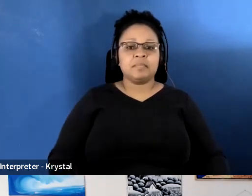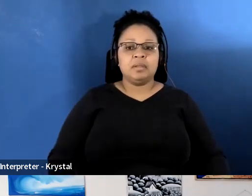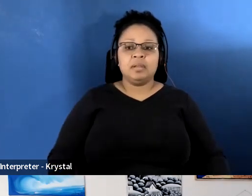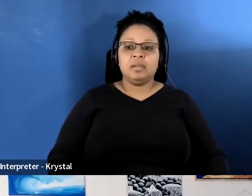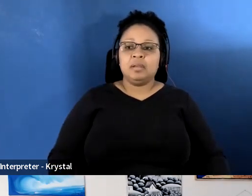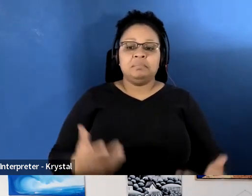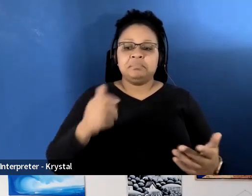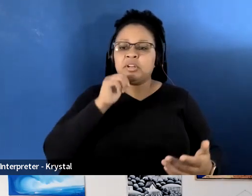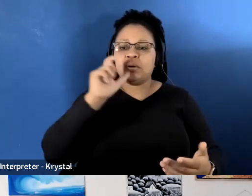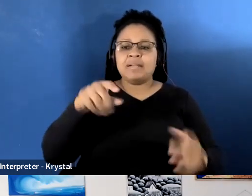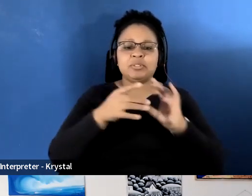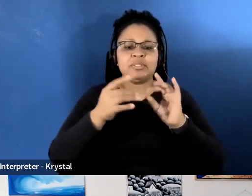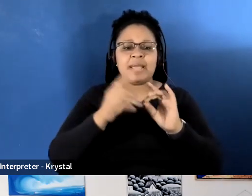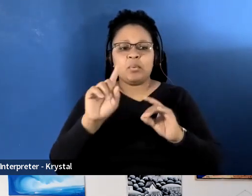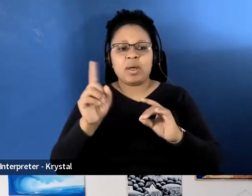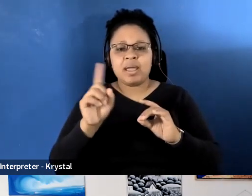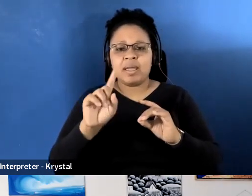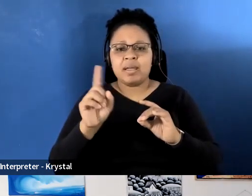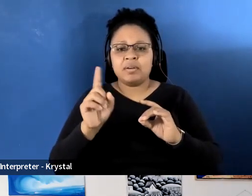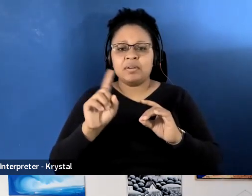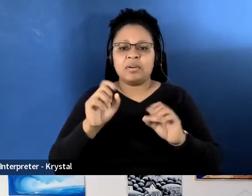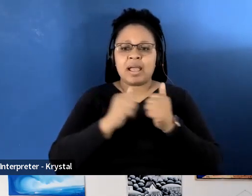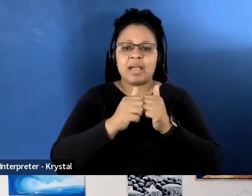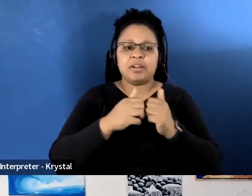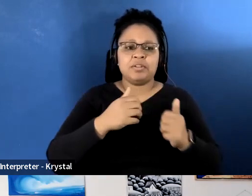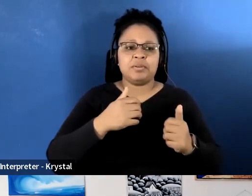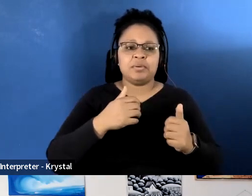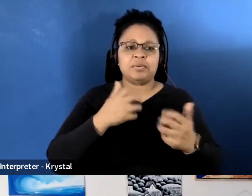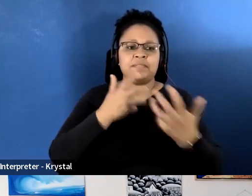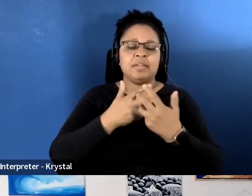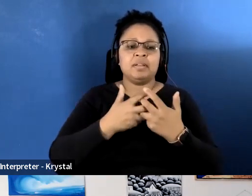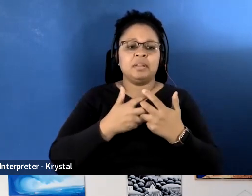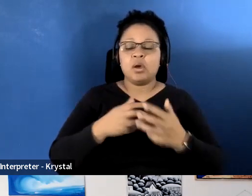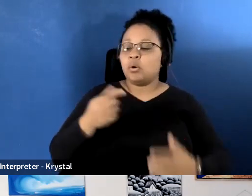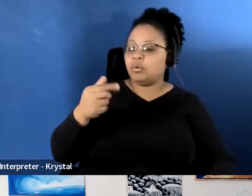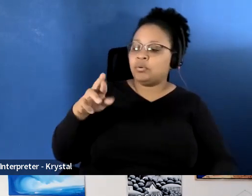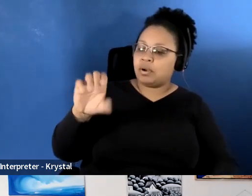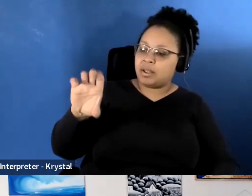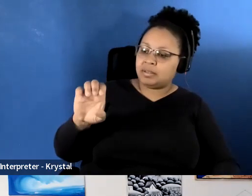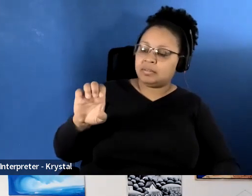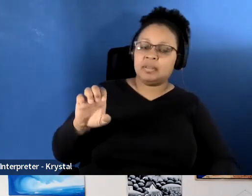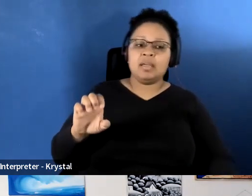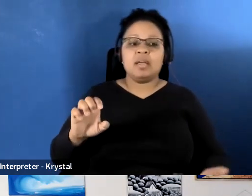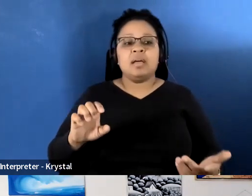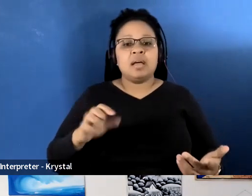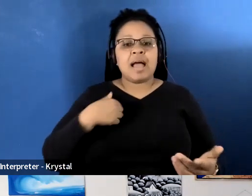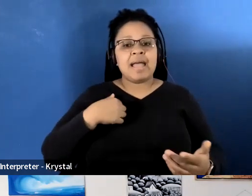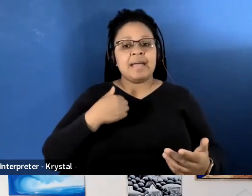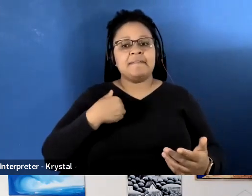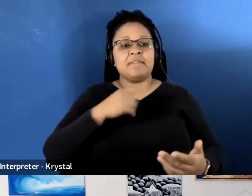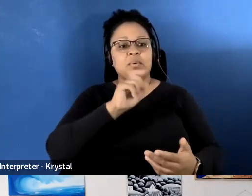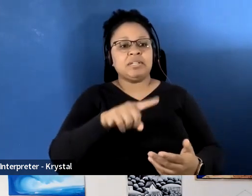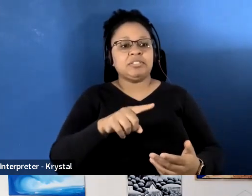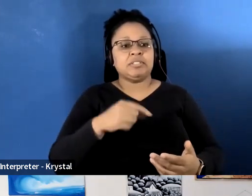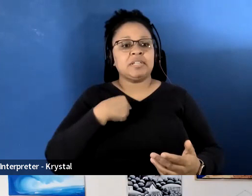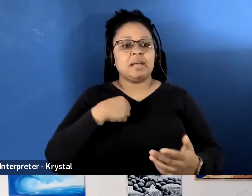at, or you can, or how you fit in. Go ahead, I have Grace. a question just for like the group real quick, because